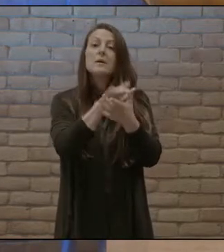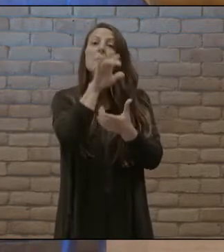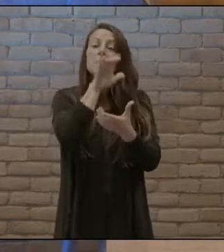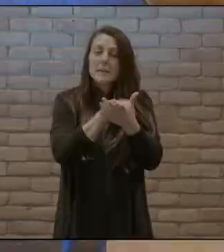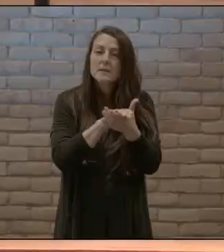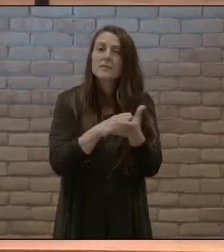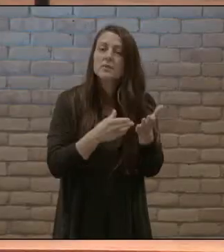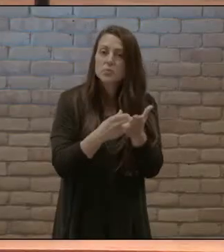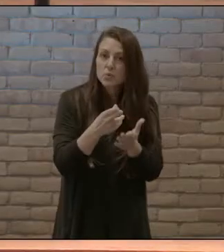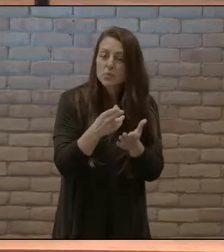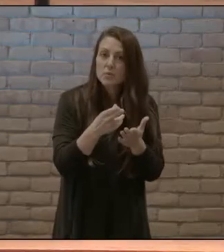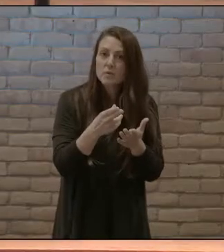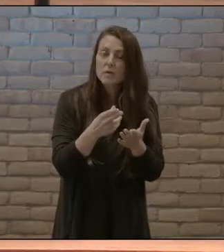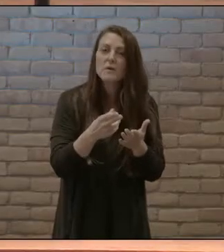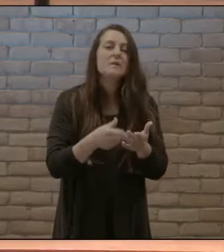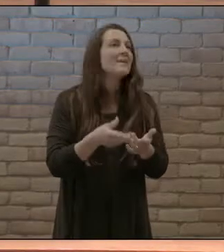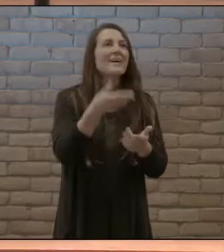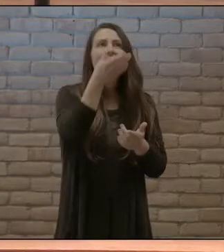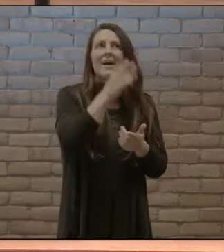believe the truth that